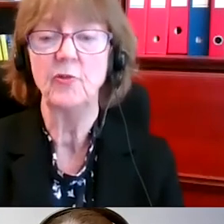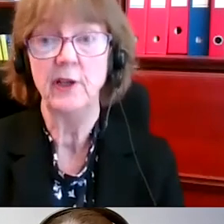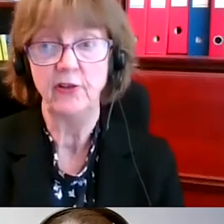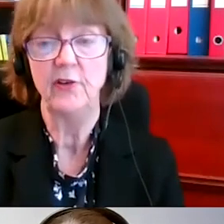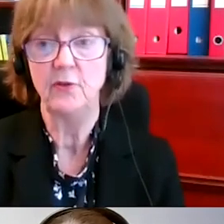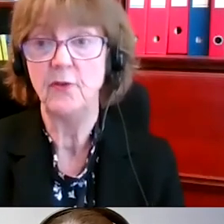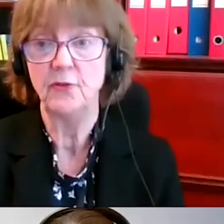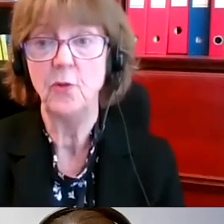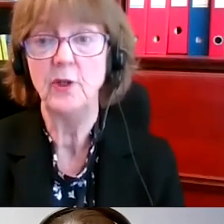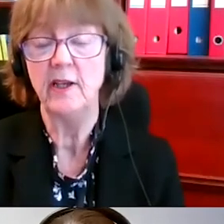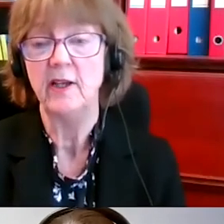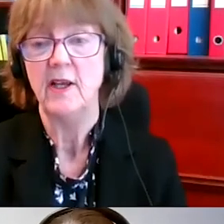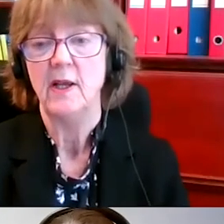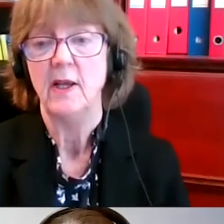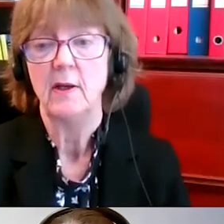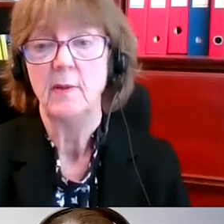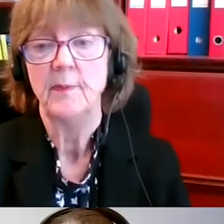not express verbally.